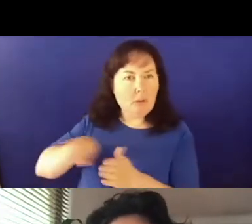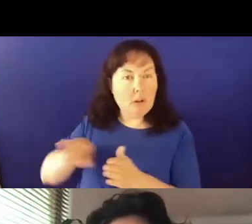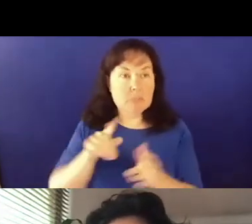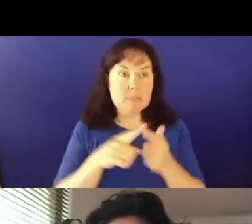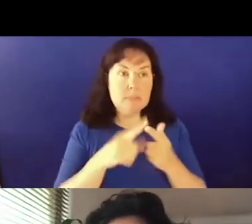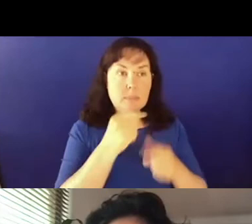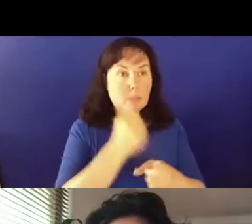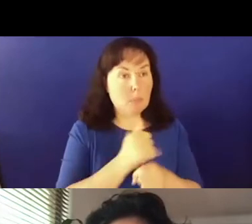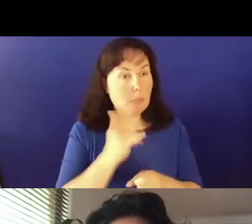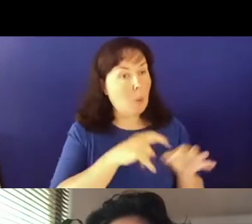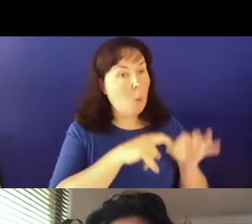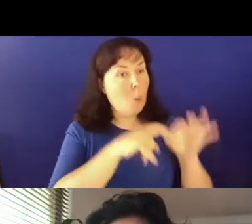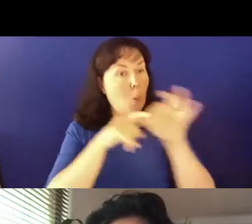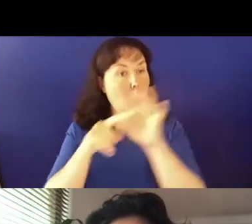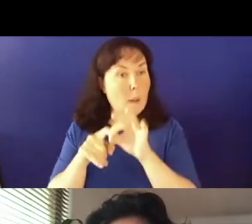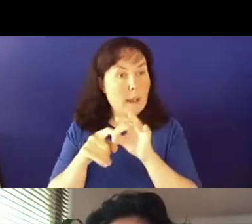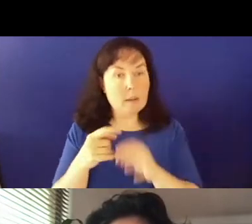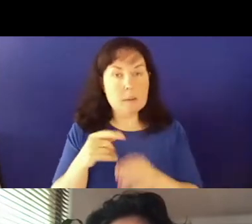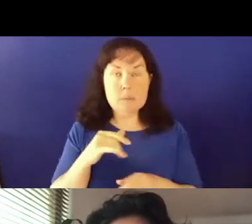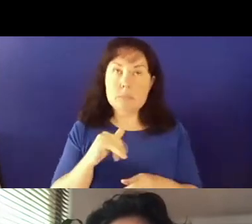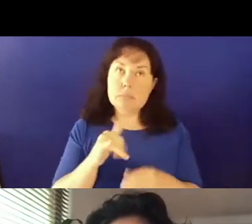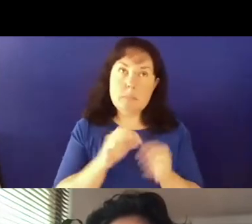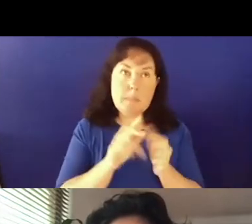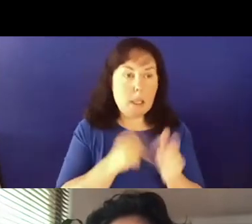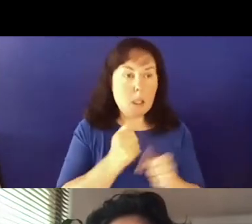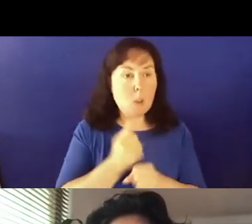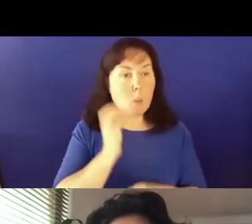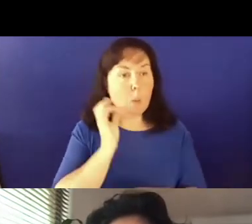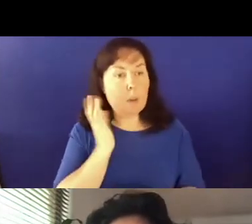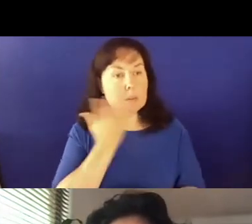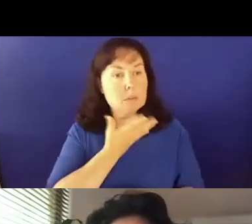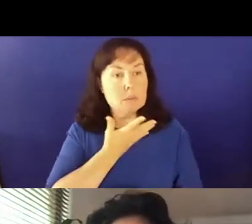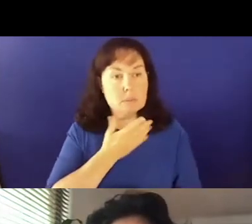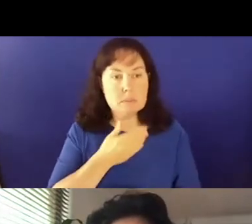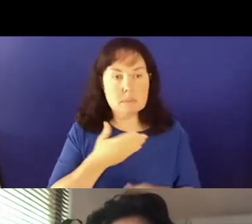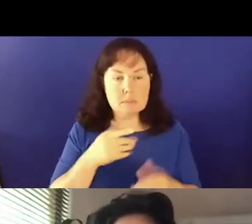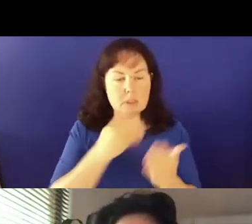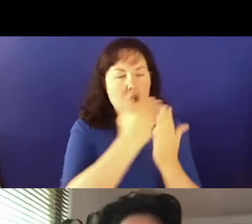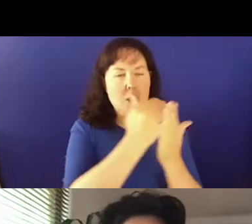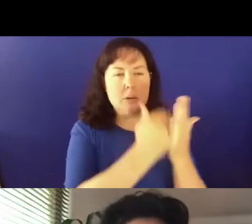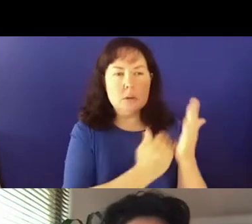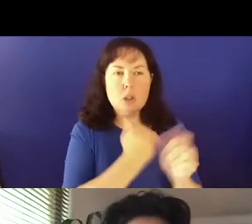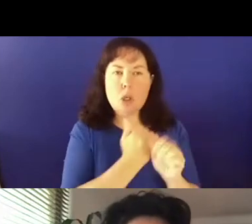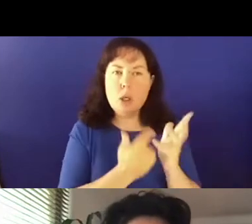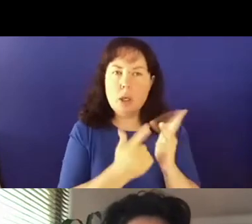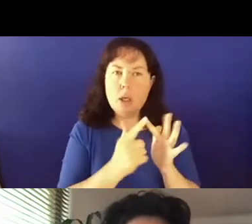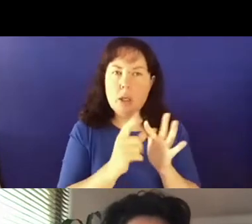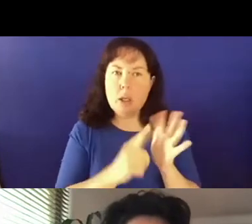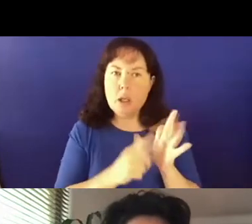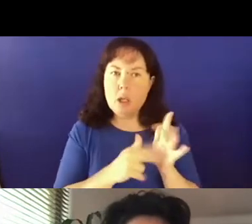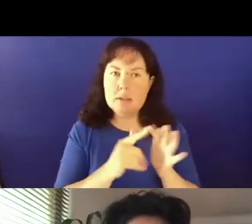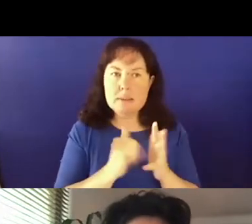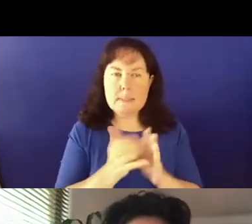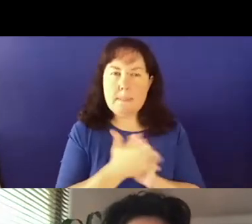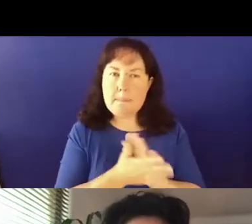white. Part of the definition of underrepresented, which is in the guidelines, I'll just read it out here so that it's covered.